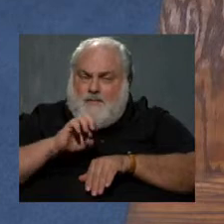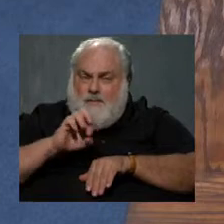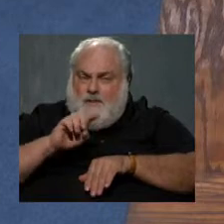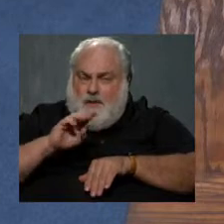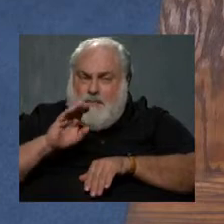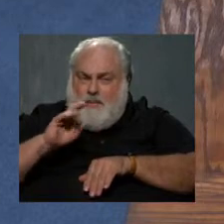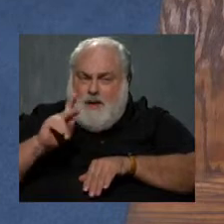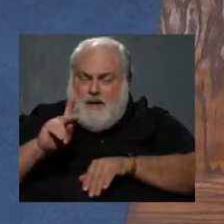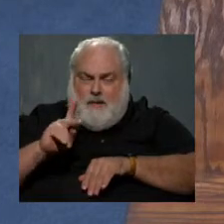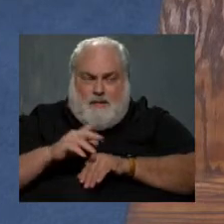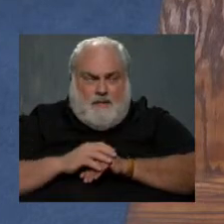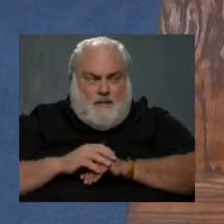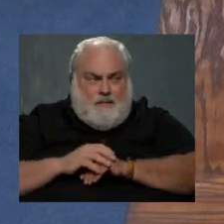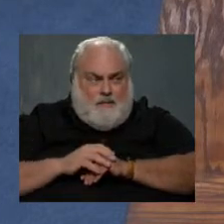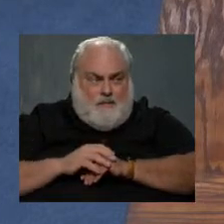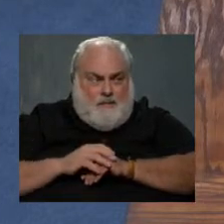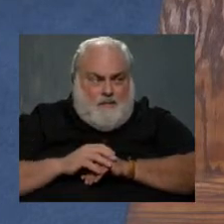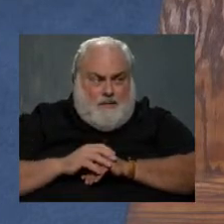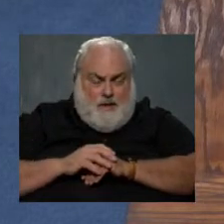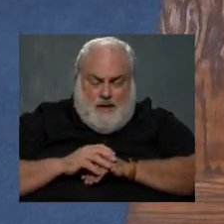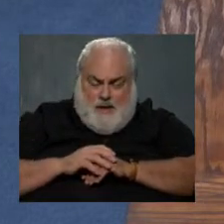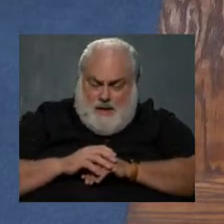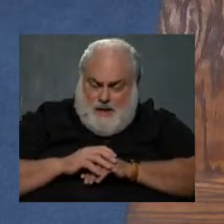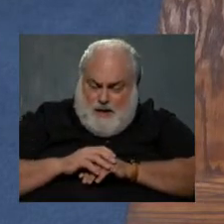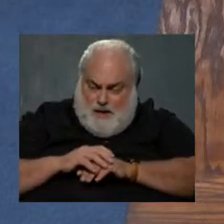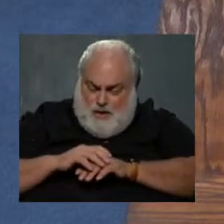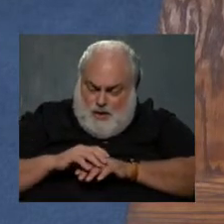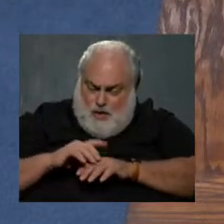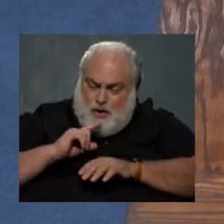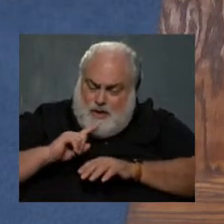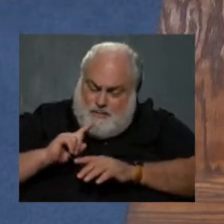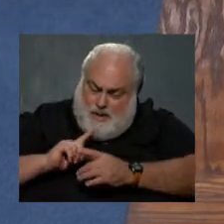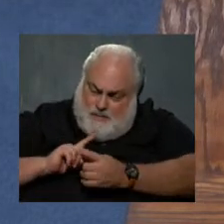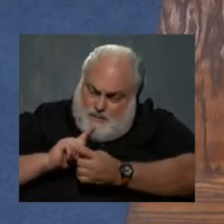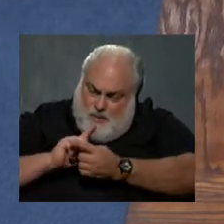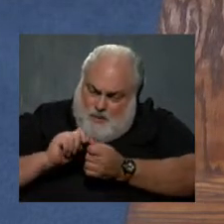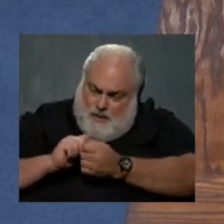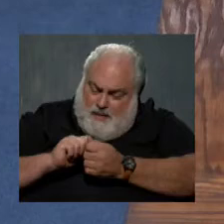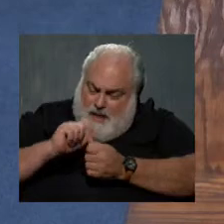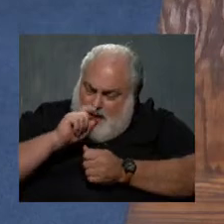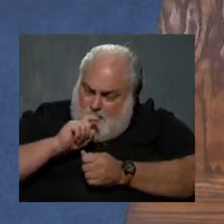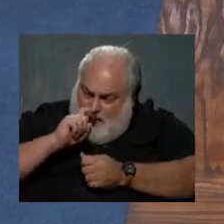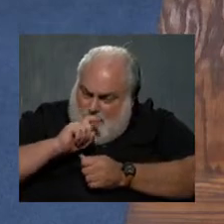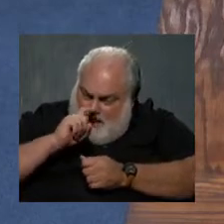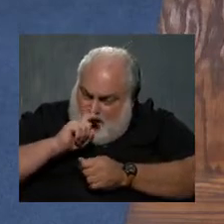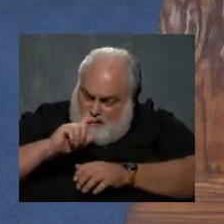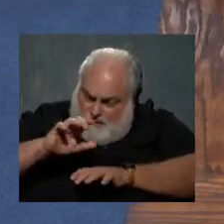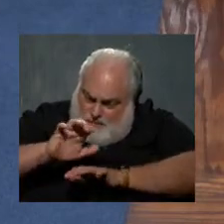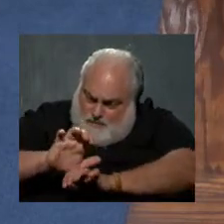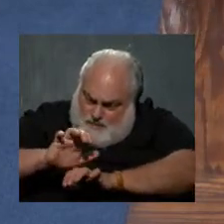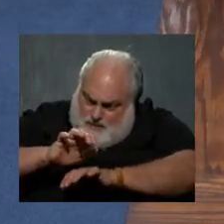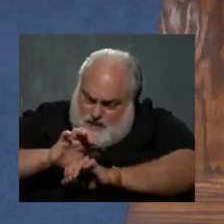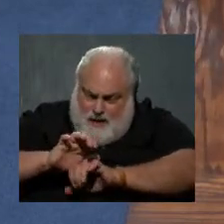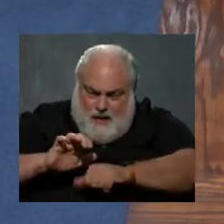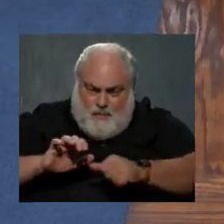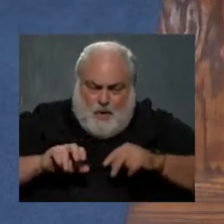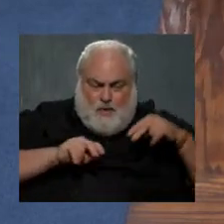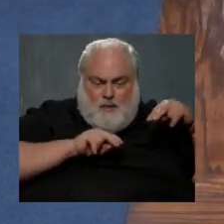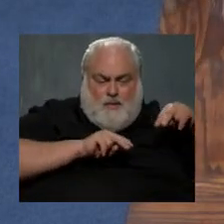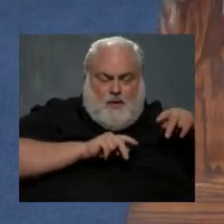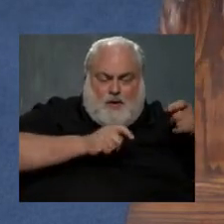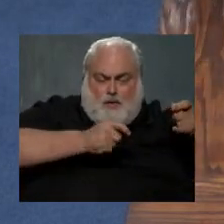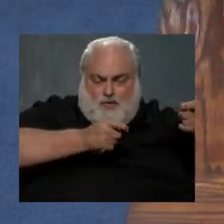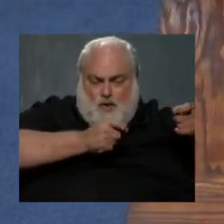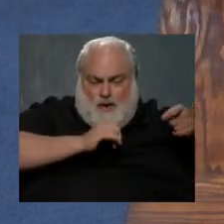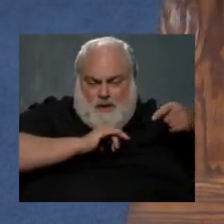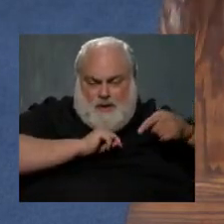So you can have somebody treating the mannequin or the simulator in one spot and somebody else